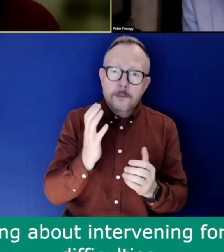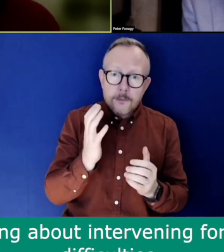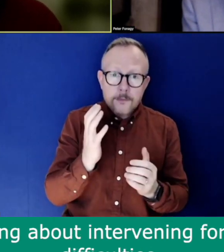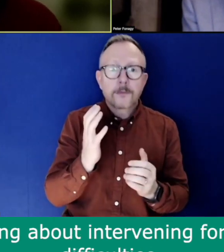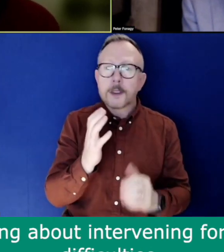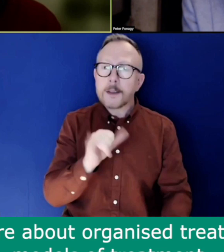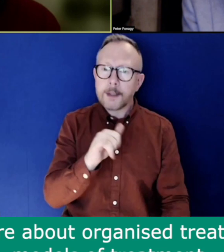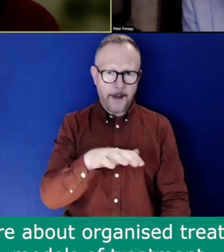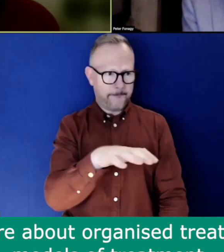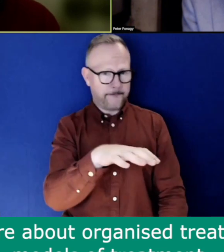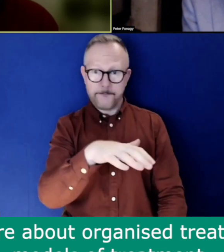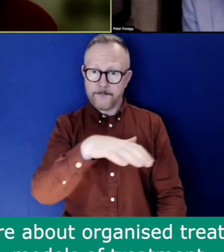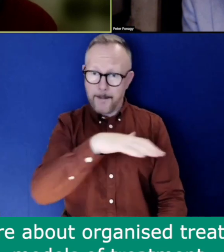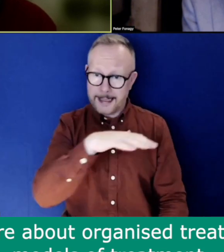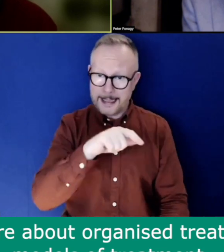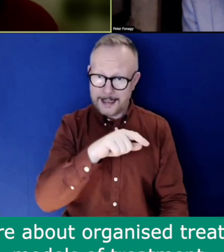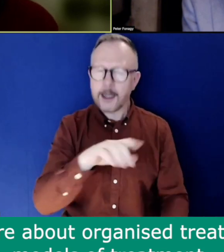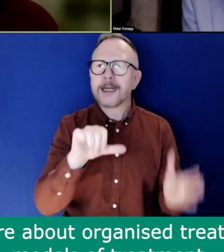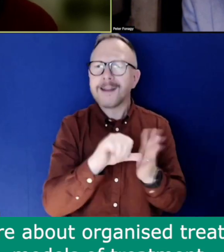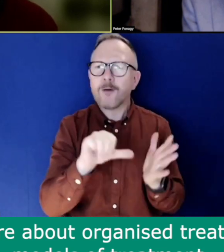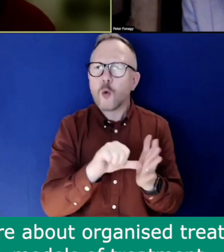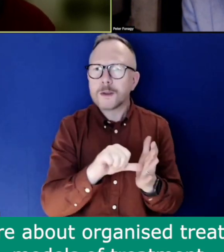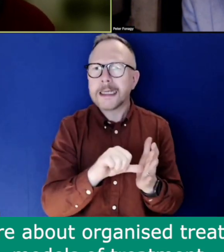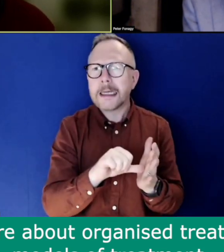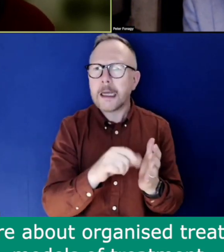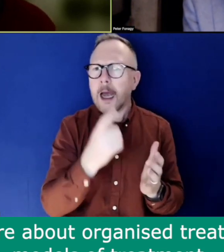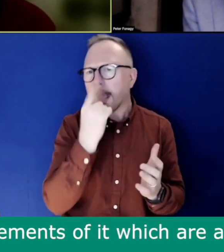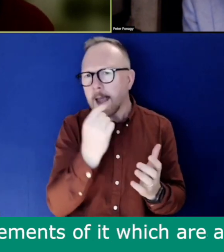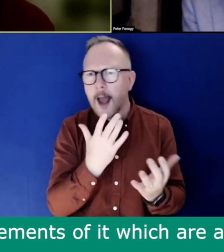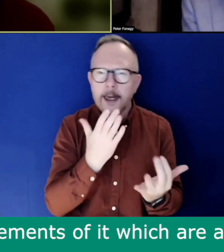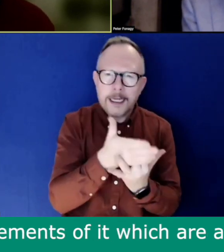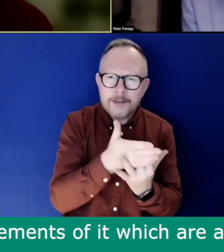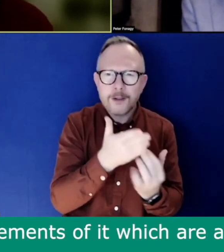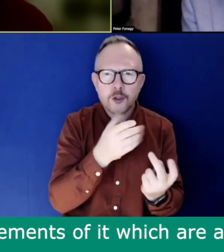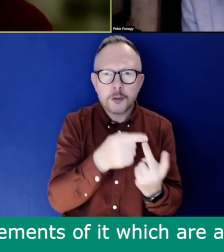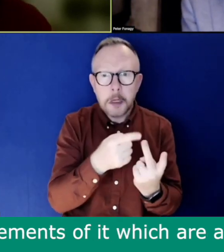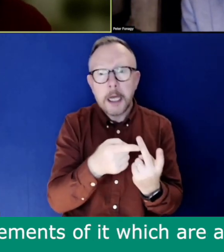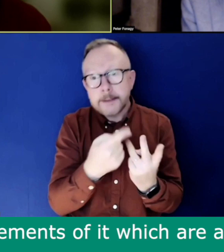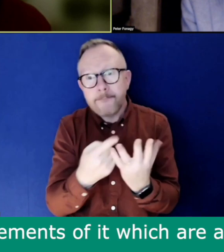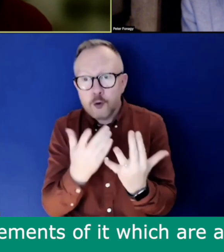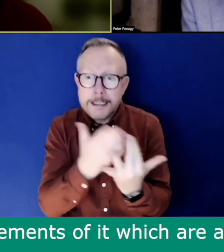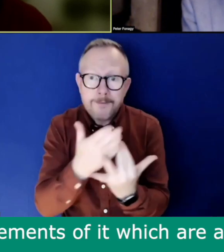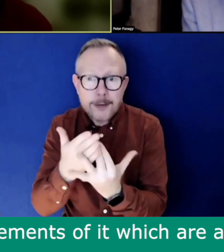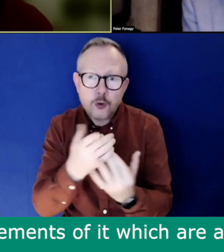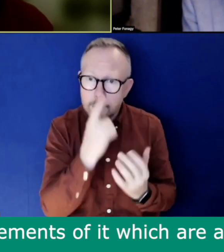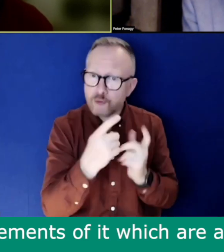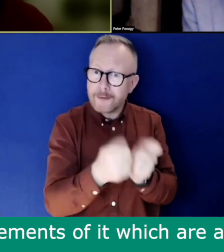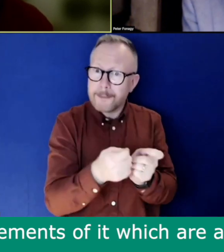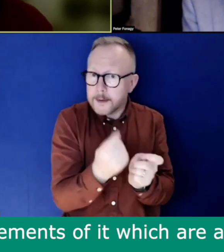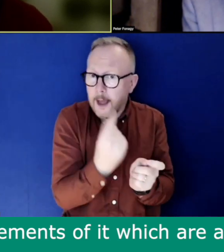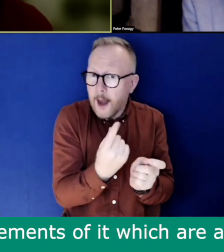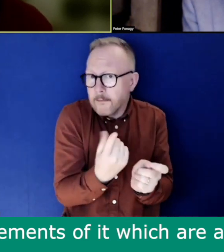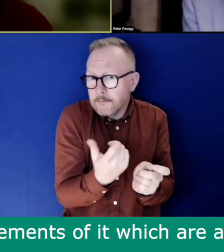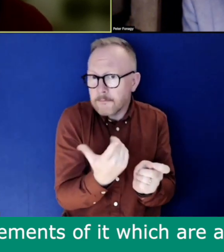having difficulties, we need to think about kind of more organised treatments and particular models of treatment. I think there are some elements of it which are almost